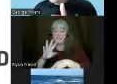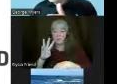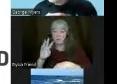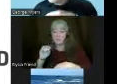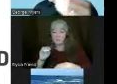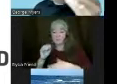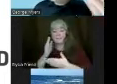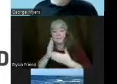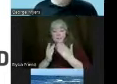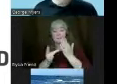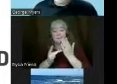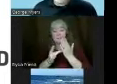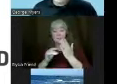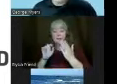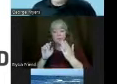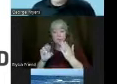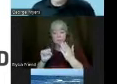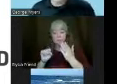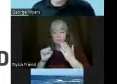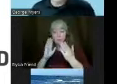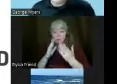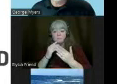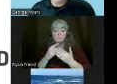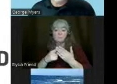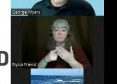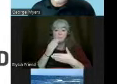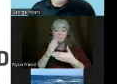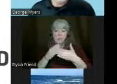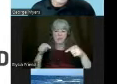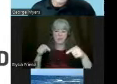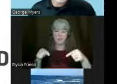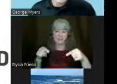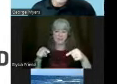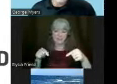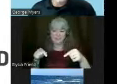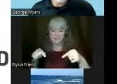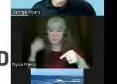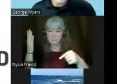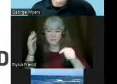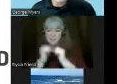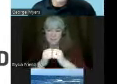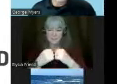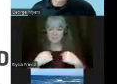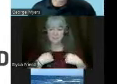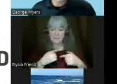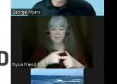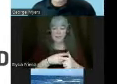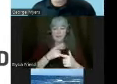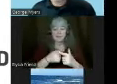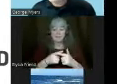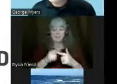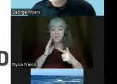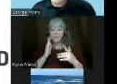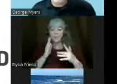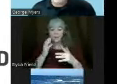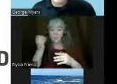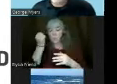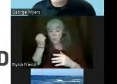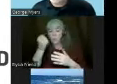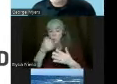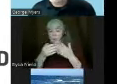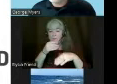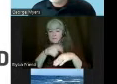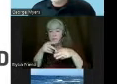Tech Ambassadors are going to cover parts of this presentation with me. And then we're going to reserve whatever time we have left over